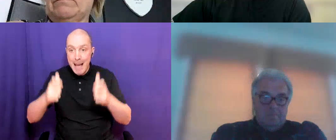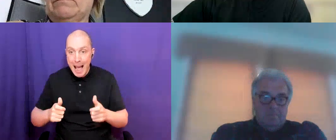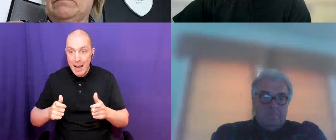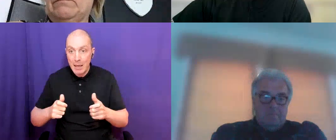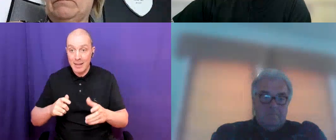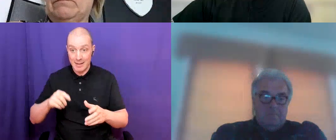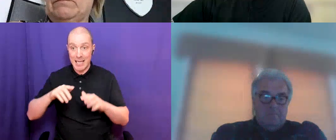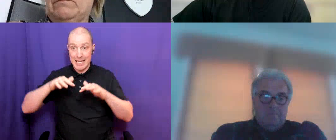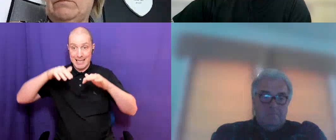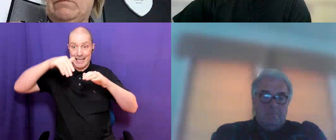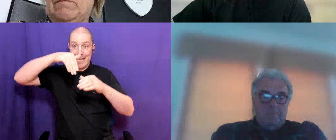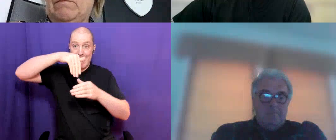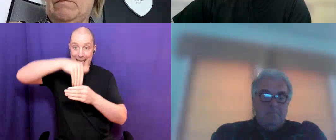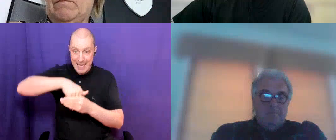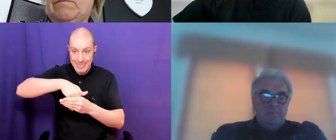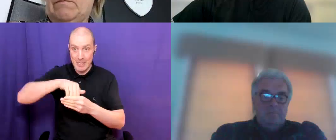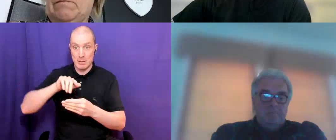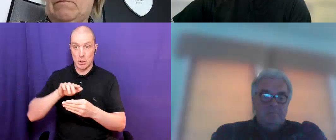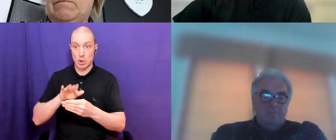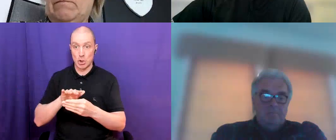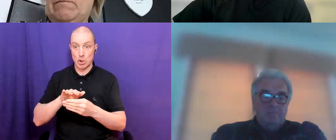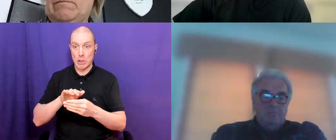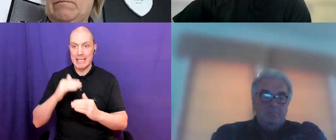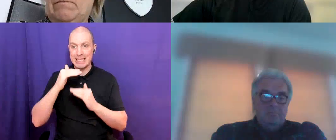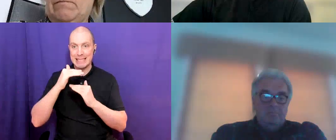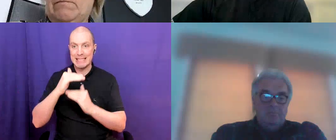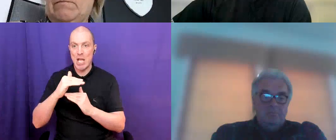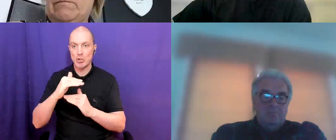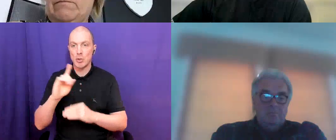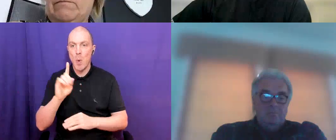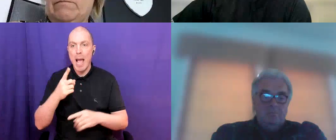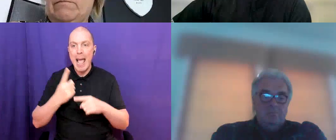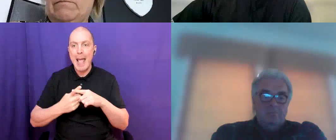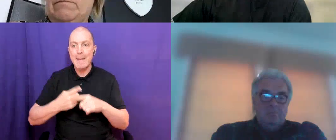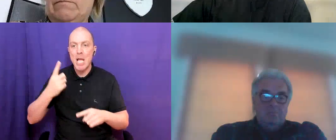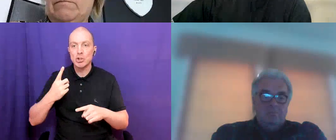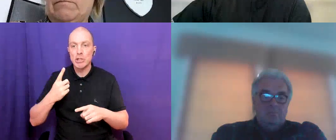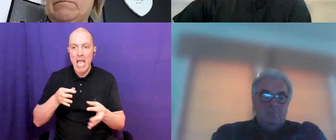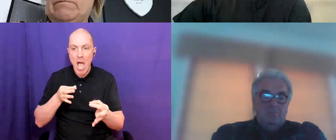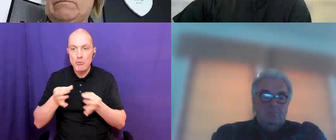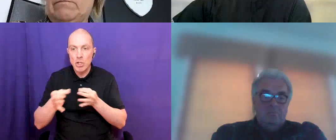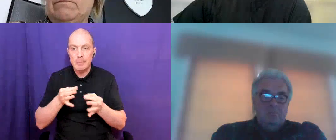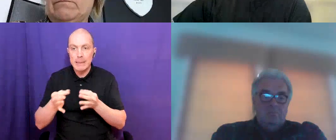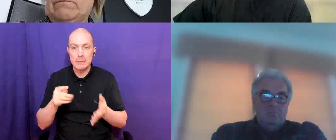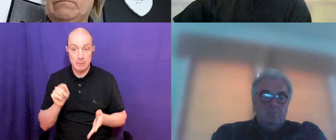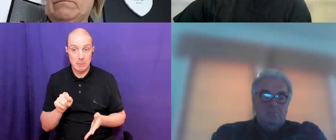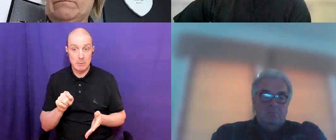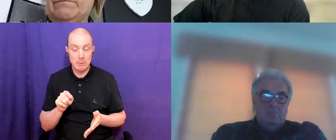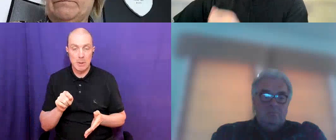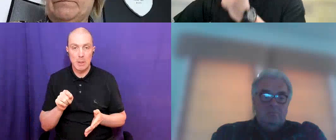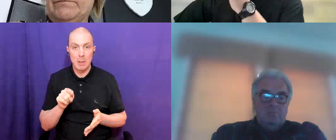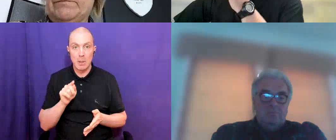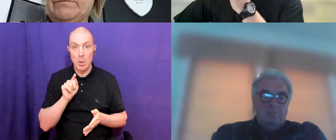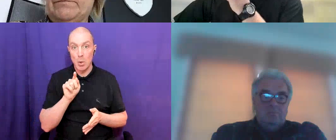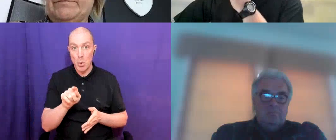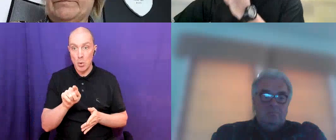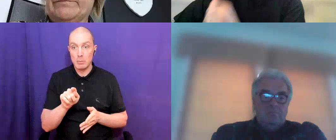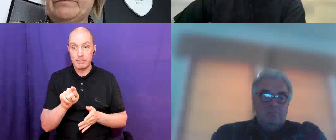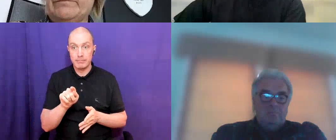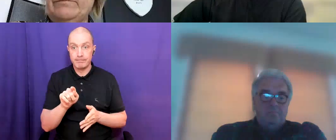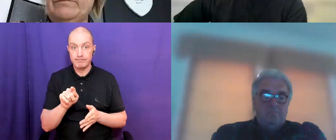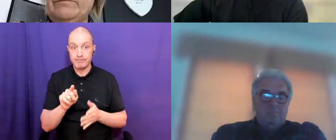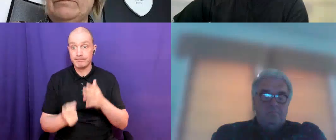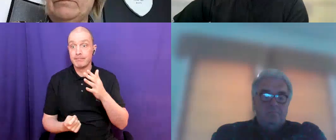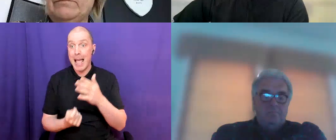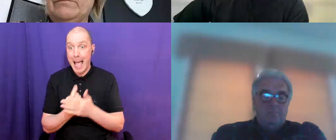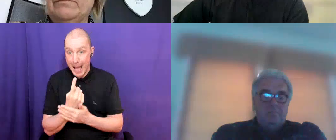attendees at the count, and it's in the section under emergency arrangements. You should be aware if this situation arises that the mobile